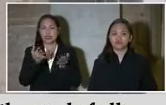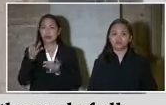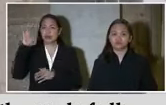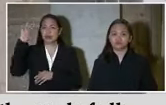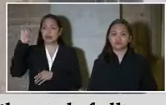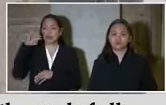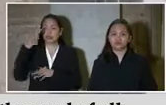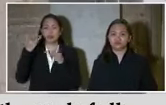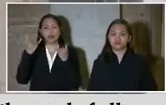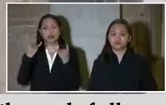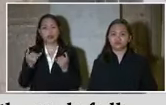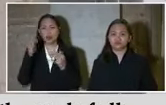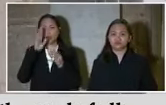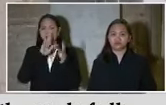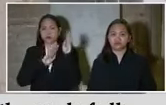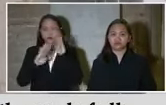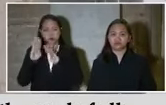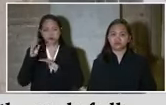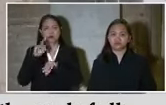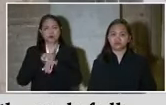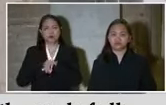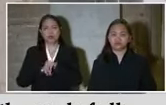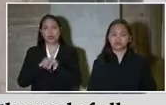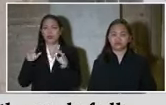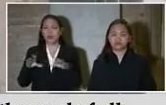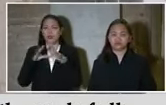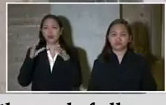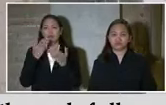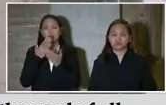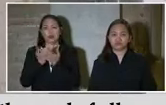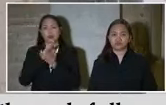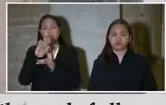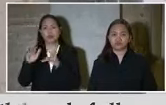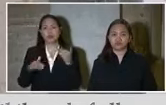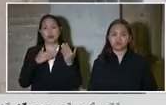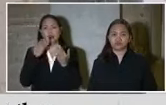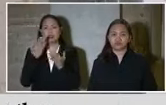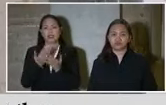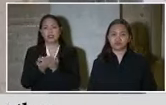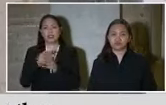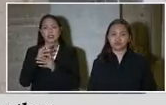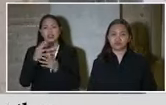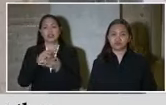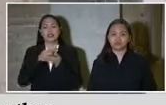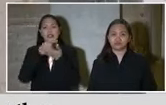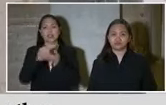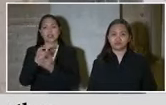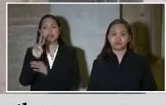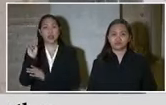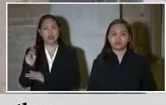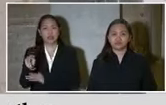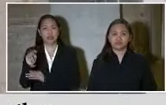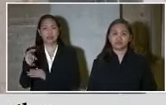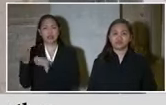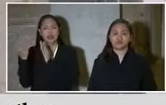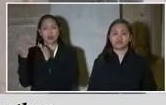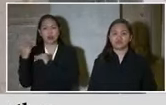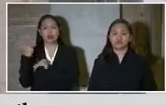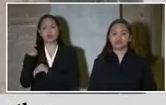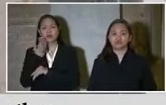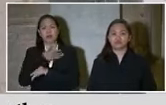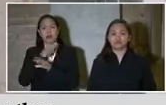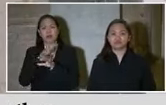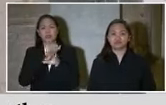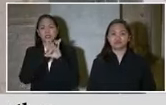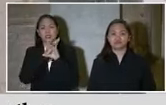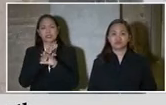trying times to work for the good of all and to help those in need. May our concern and